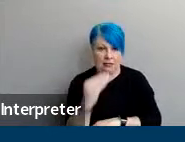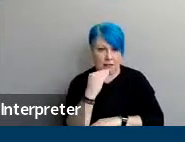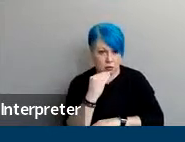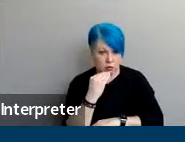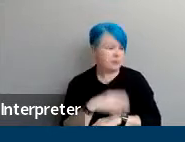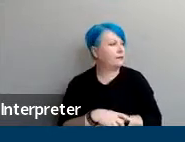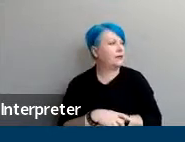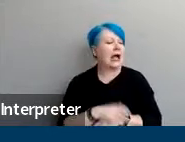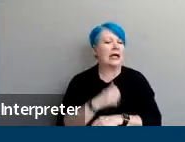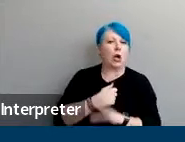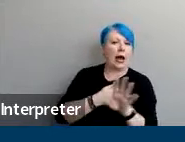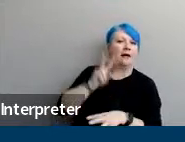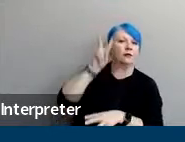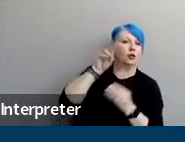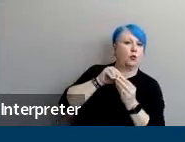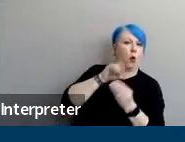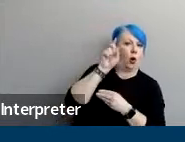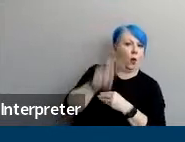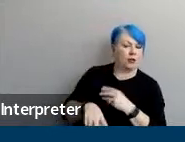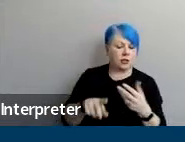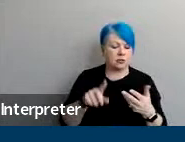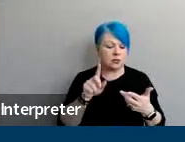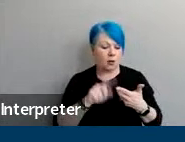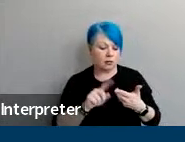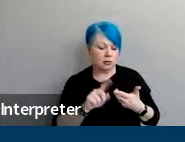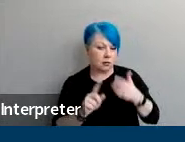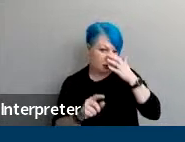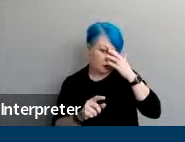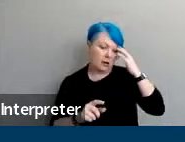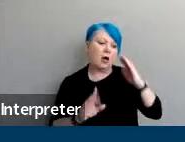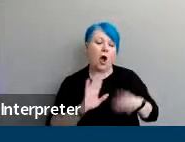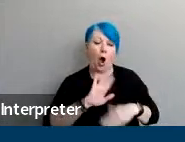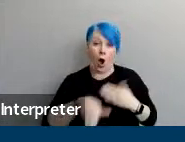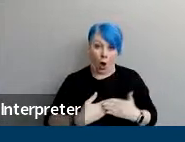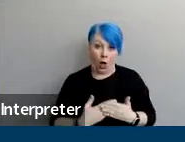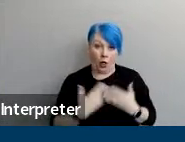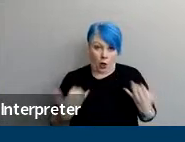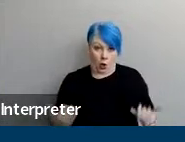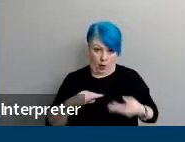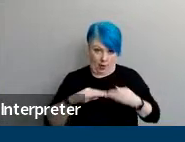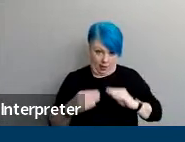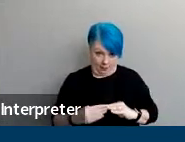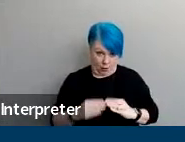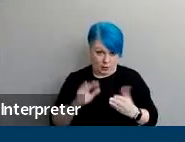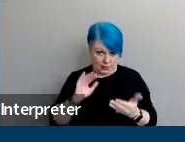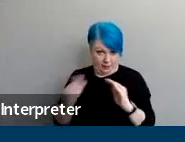have two more questions. One, so all the numbers for the current numbers of last year seem to be